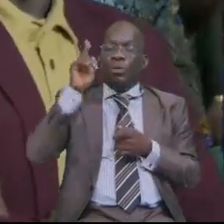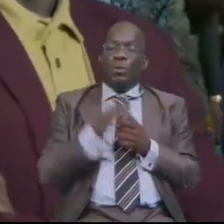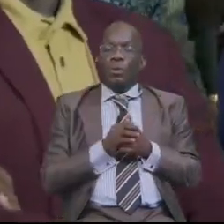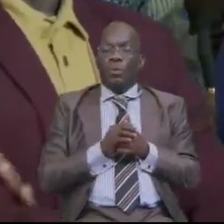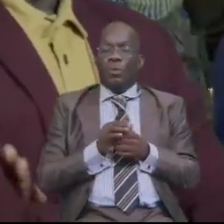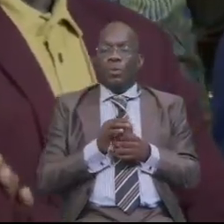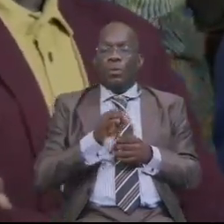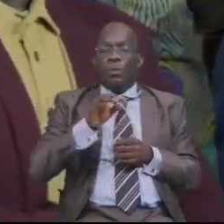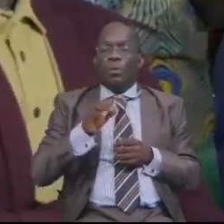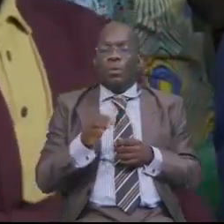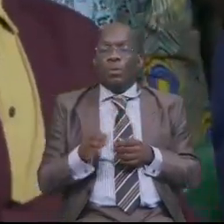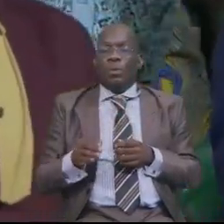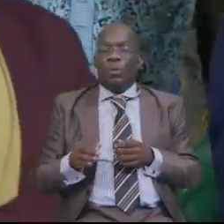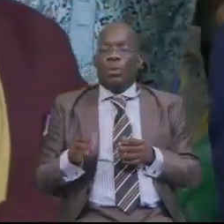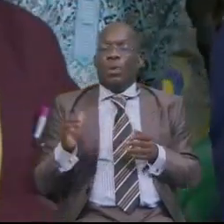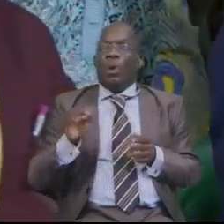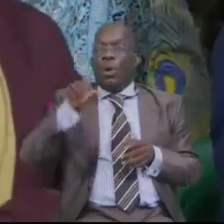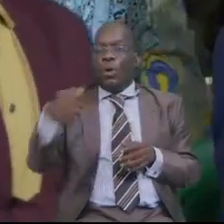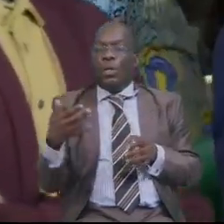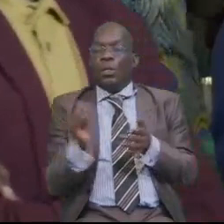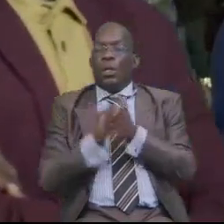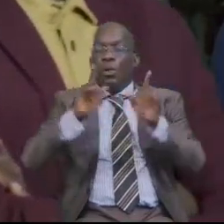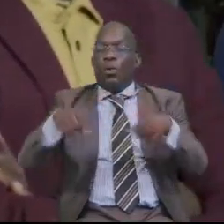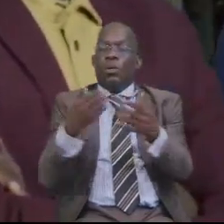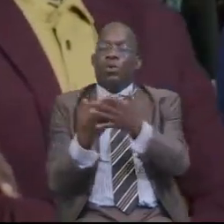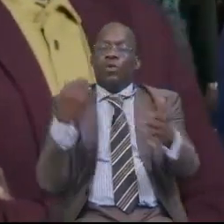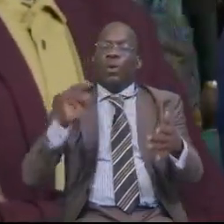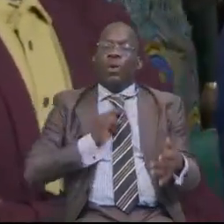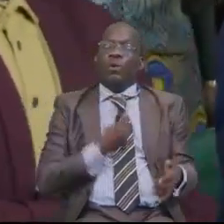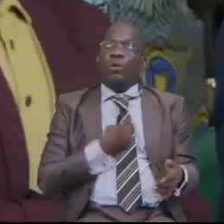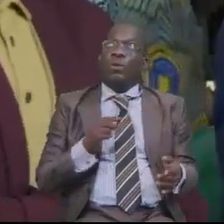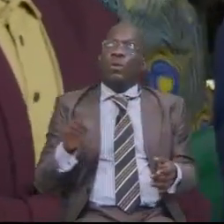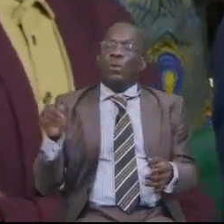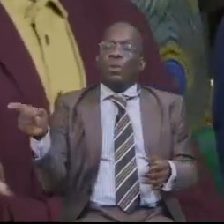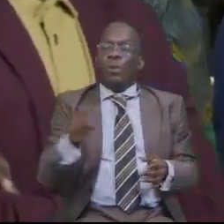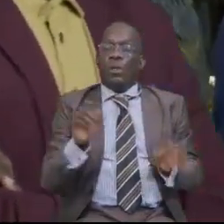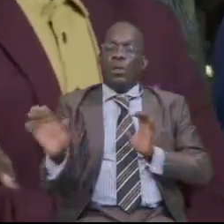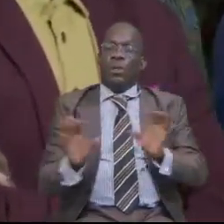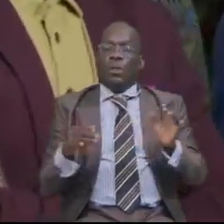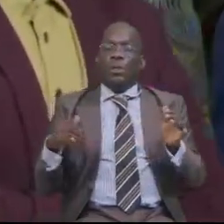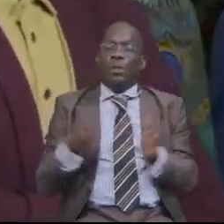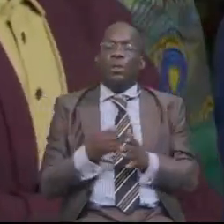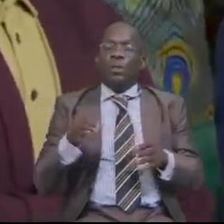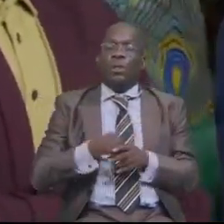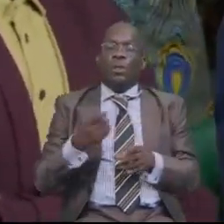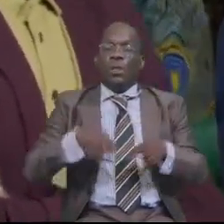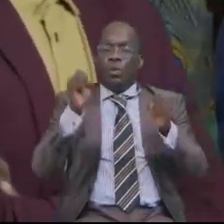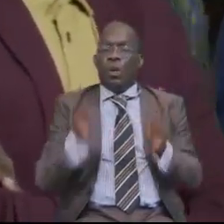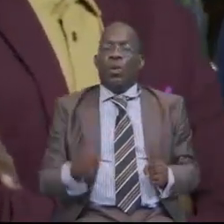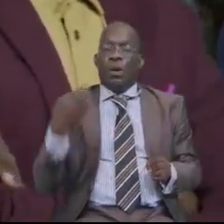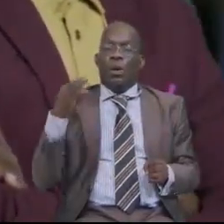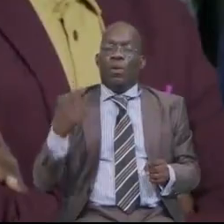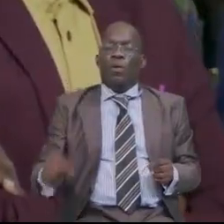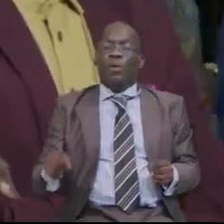others that went before us, they did it in the strength of the Lord, in